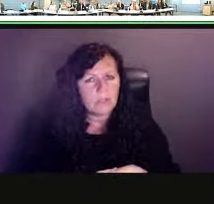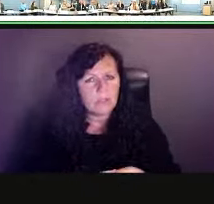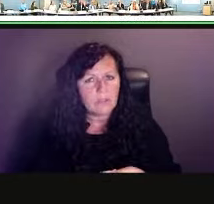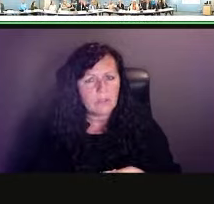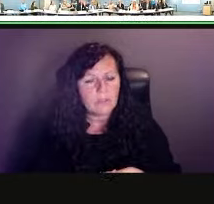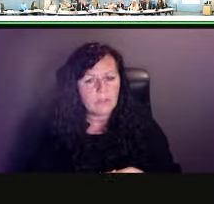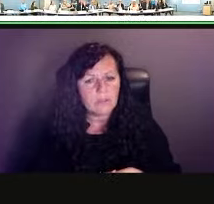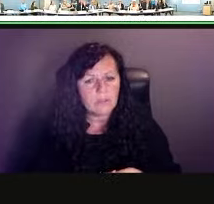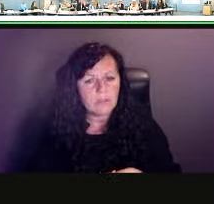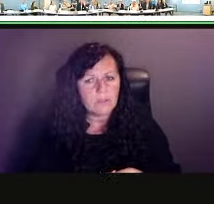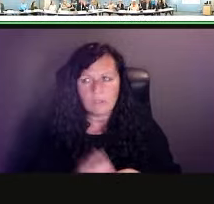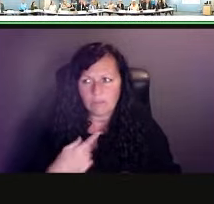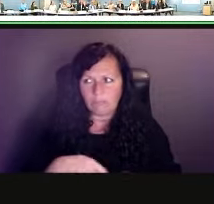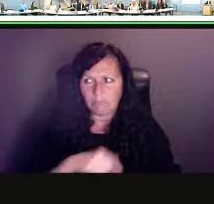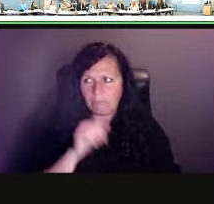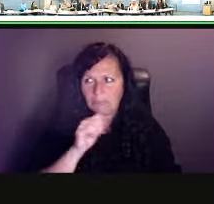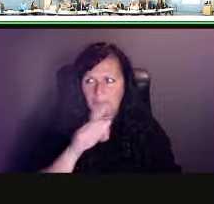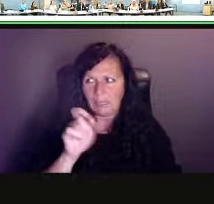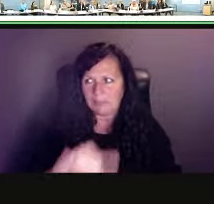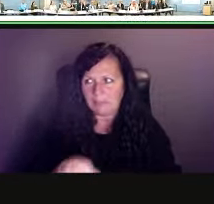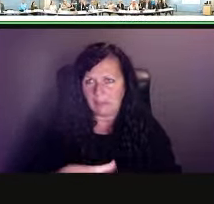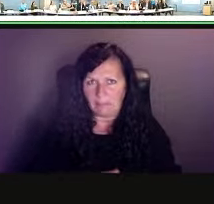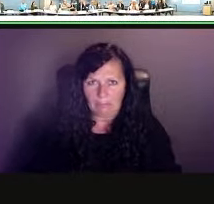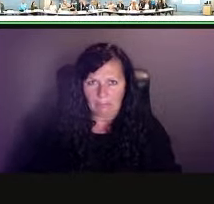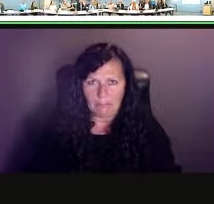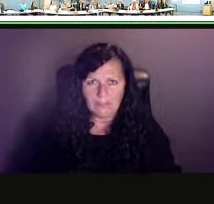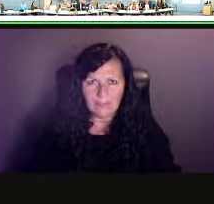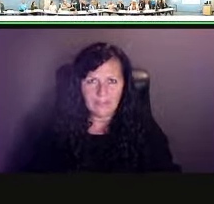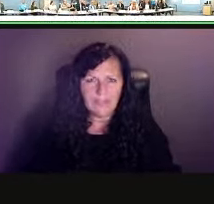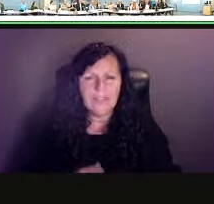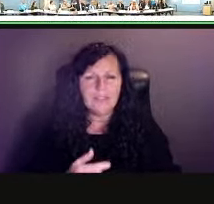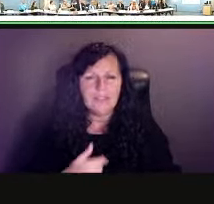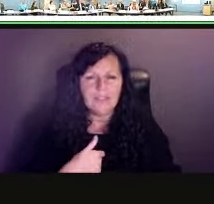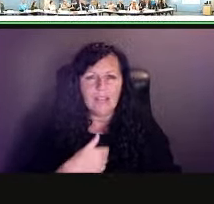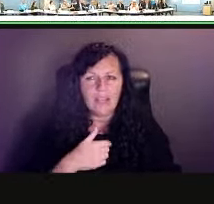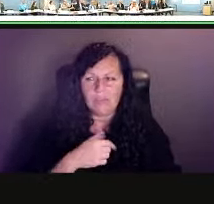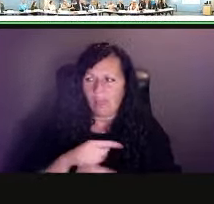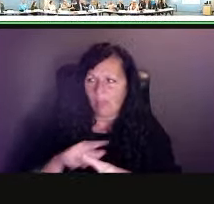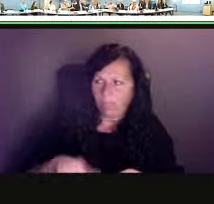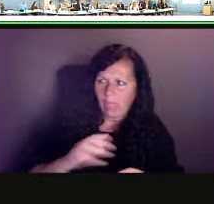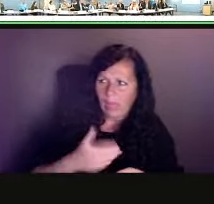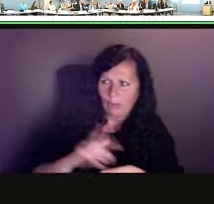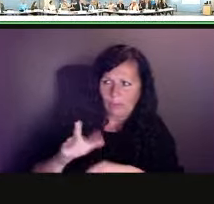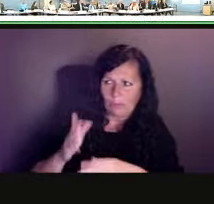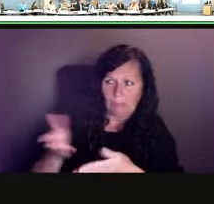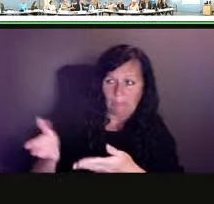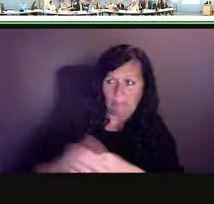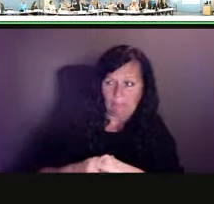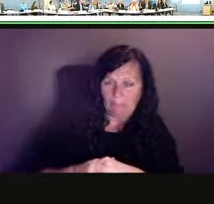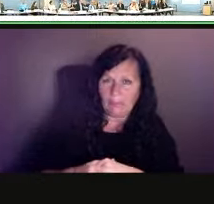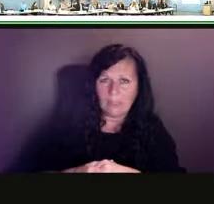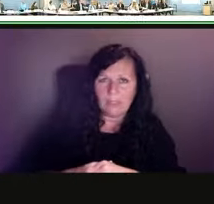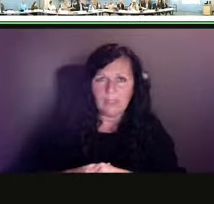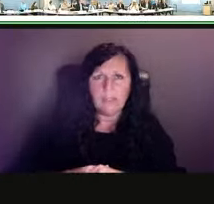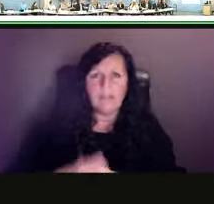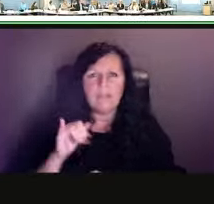We didn't ask that, I guess. I'm gonna look at our library and again and see if. I just pulled that